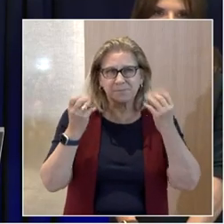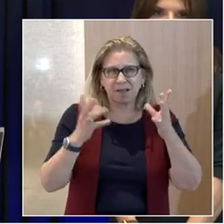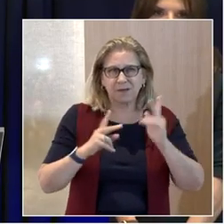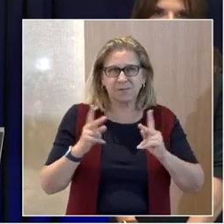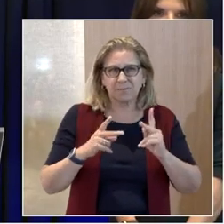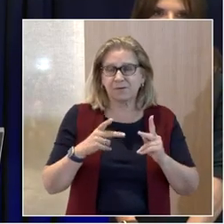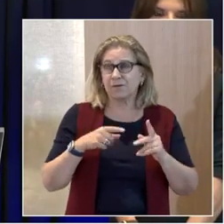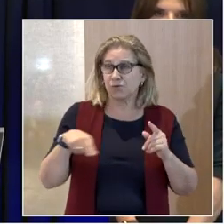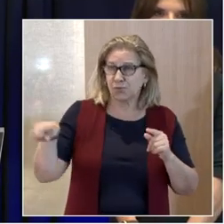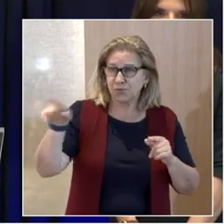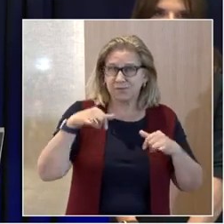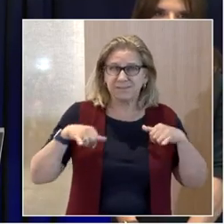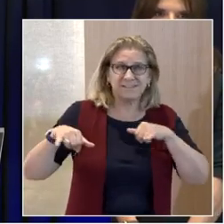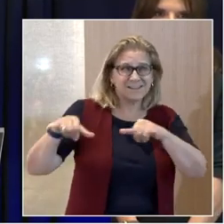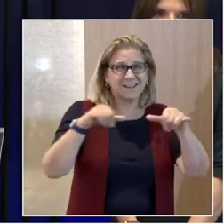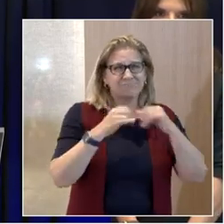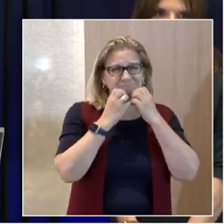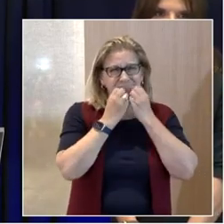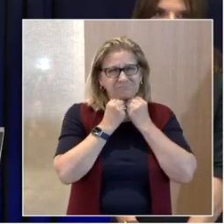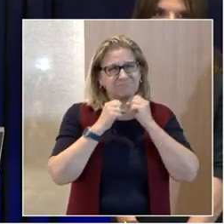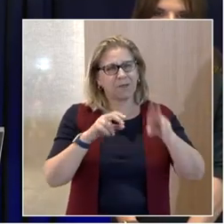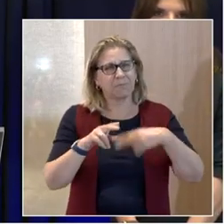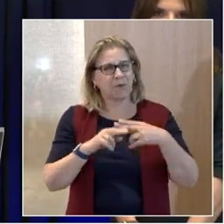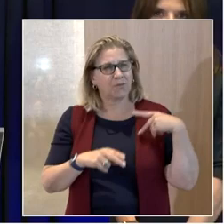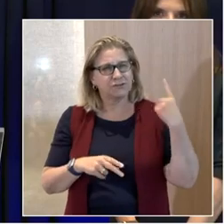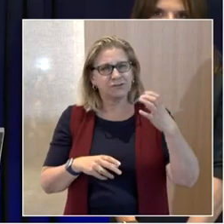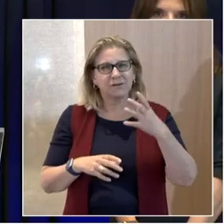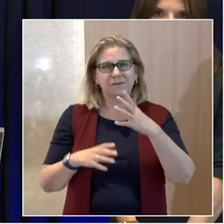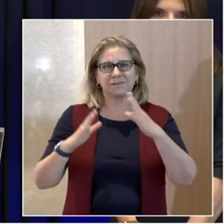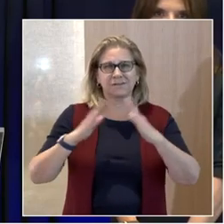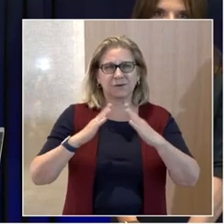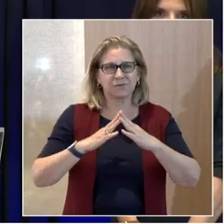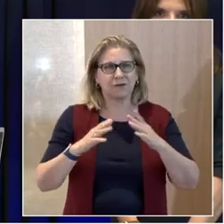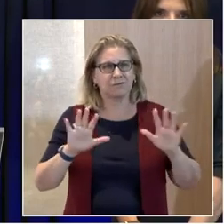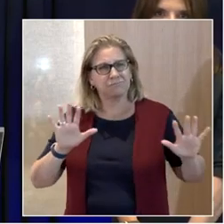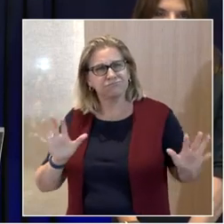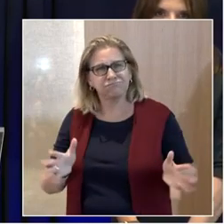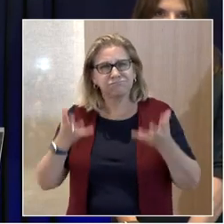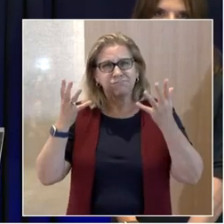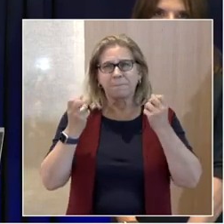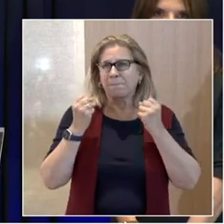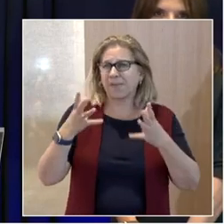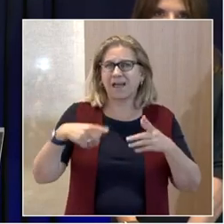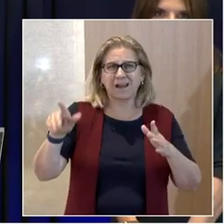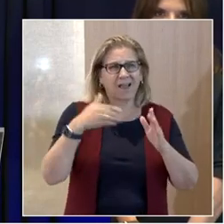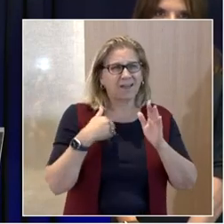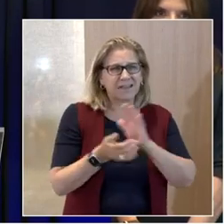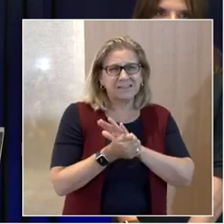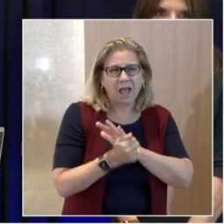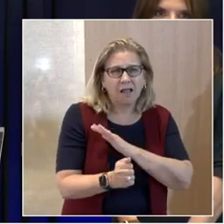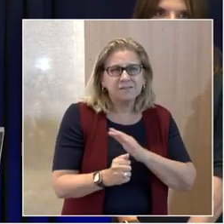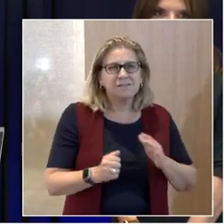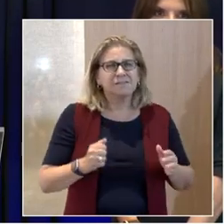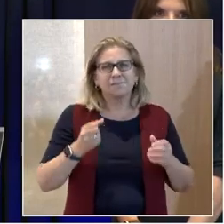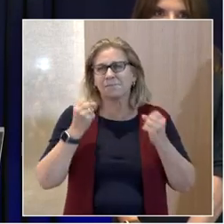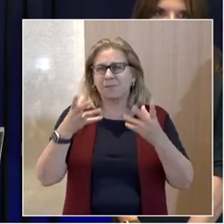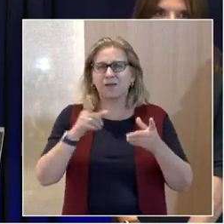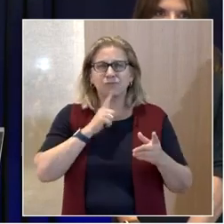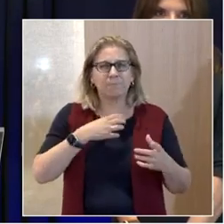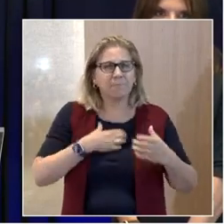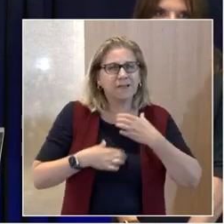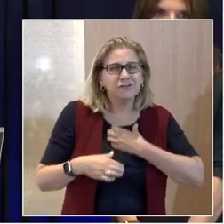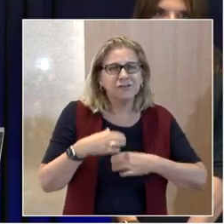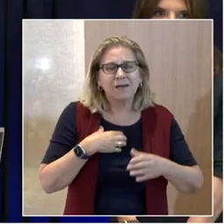city. We have people who are talented, people who are passionate, people who are leading the city. We have business leaders, business owners,